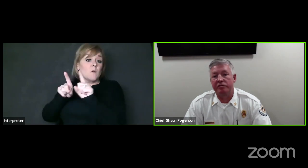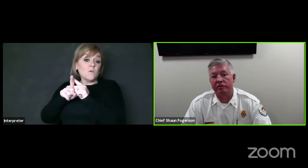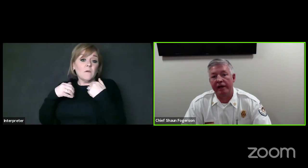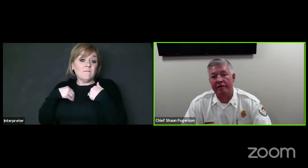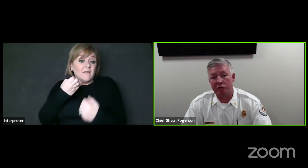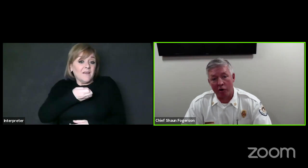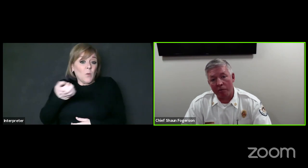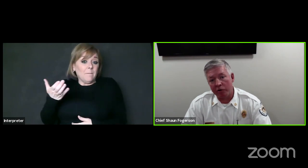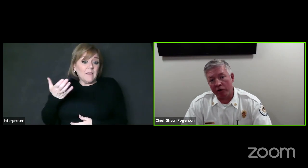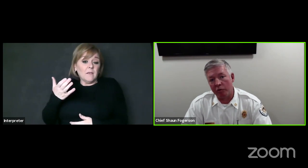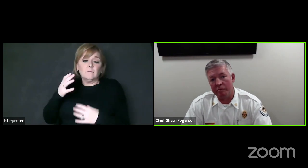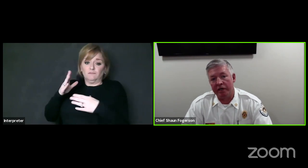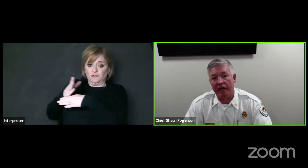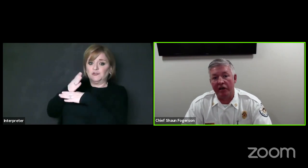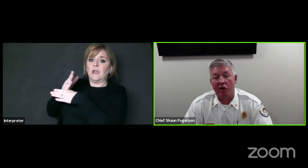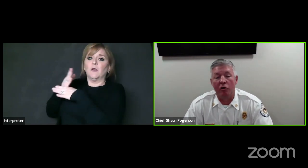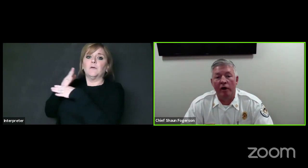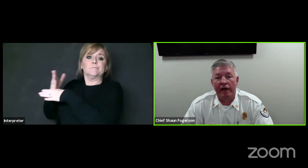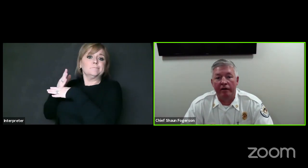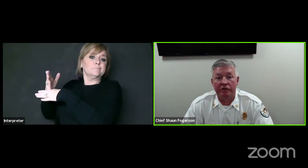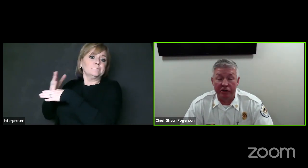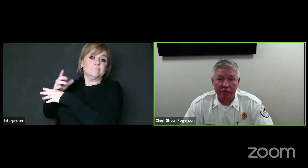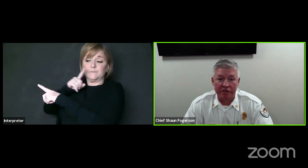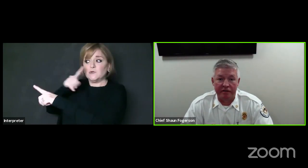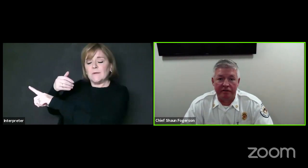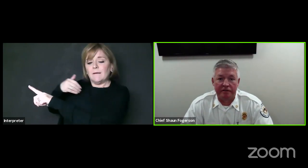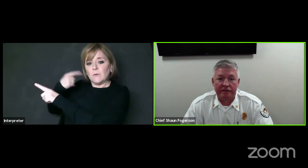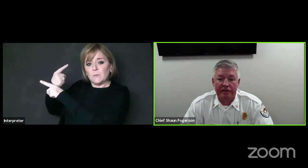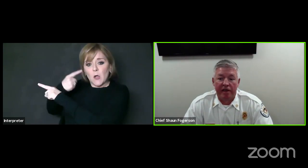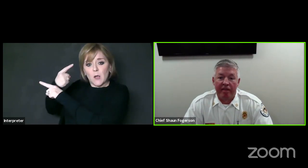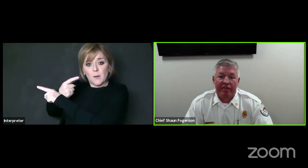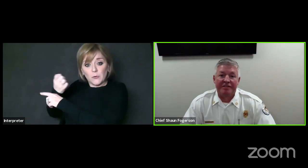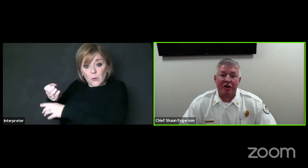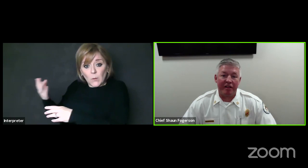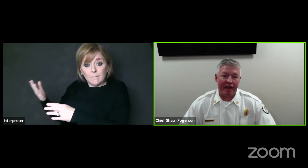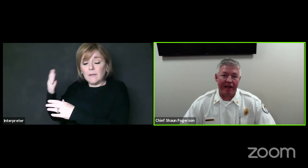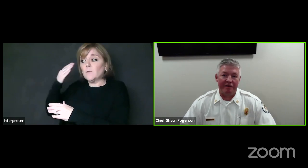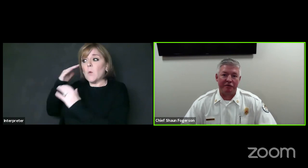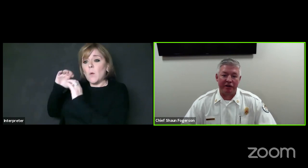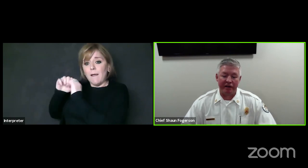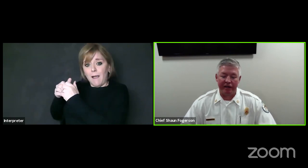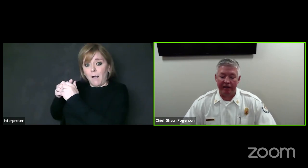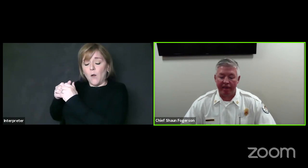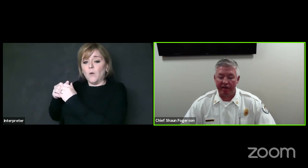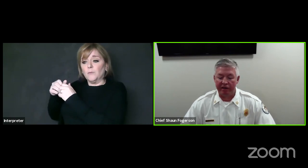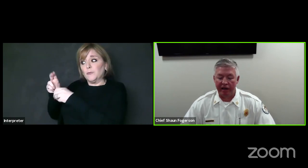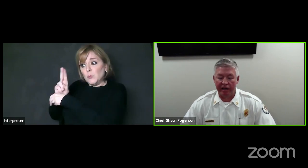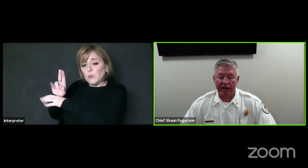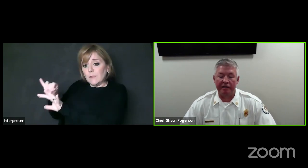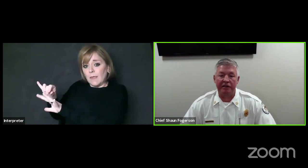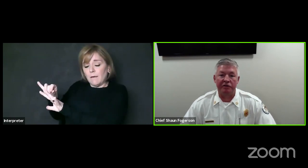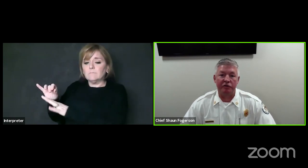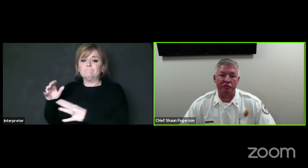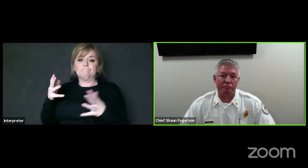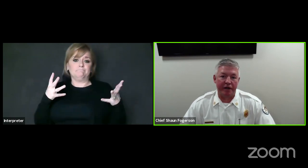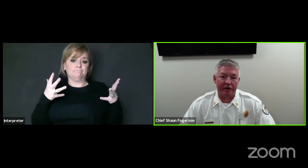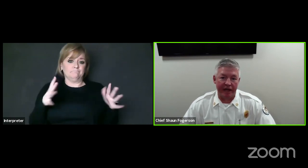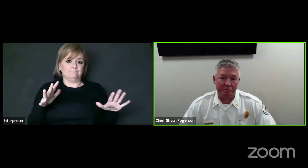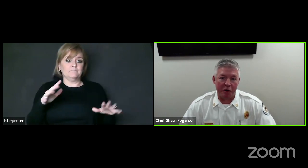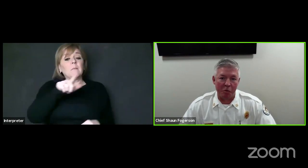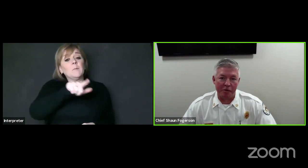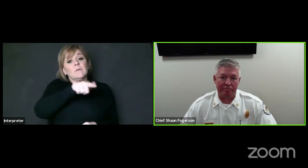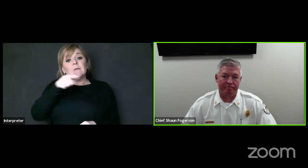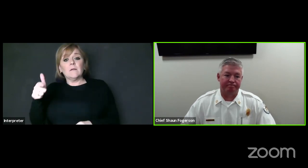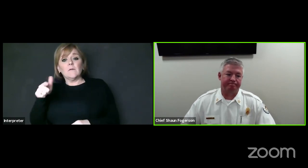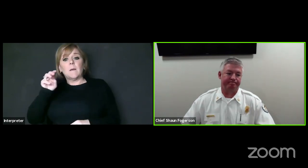and make sure they have the proper equipment and know how to use it. That's all I have for today. Now I'd like to introduce Mayor